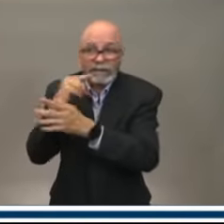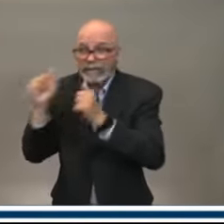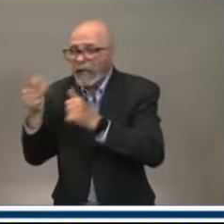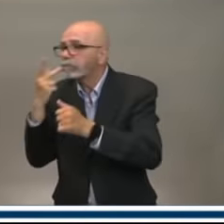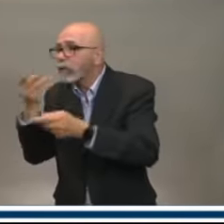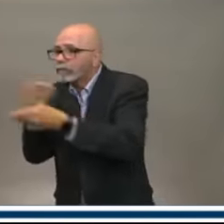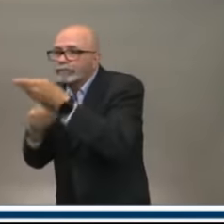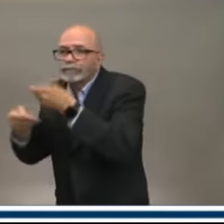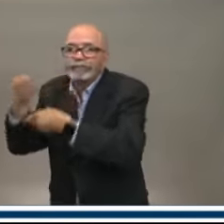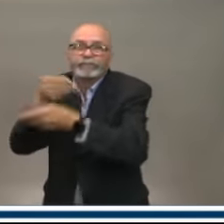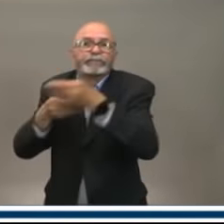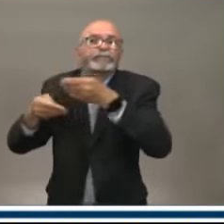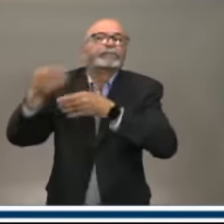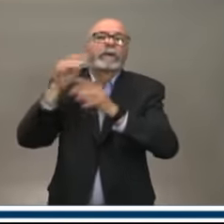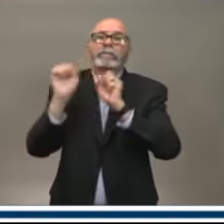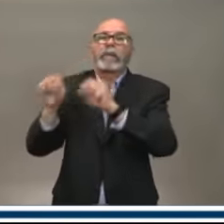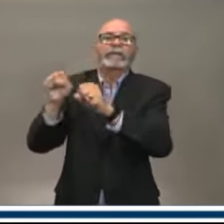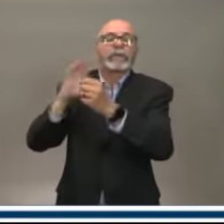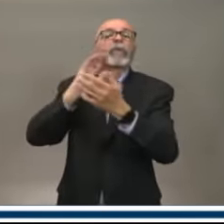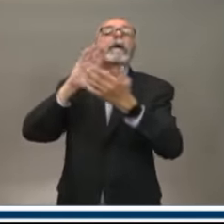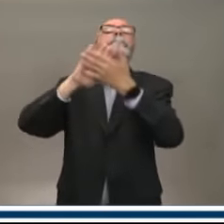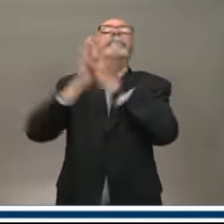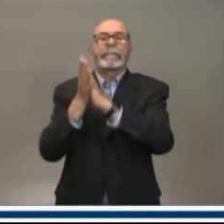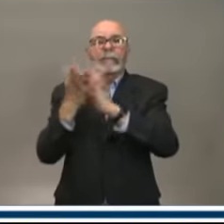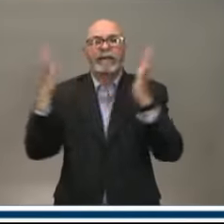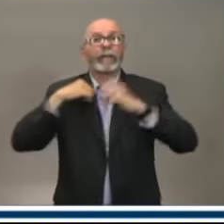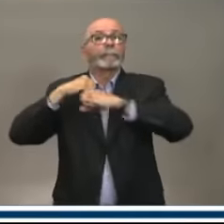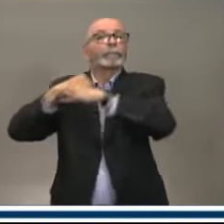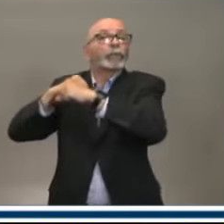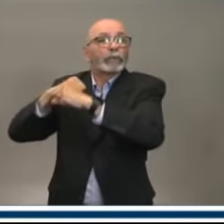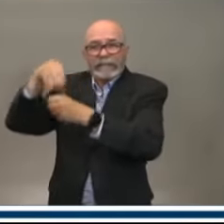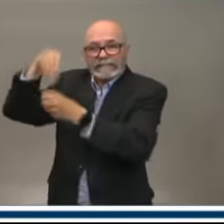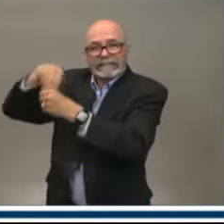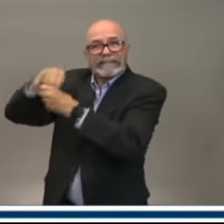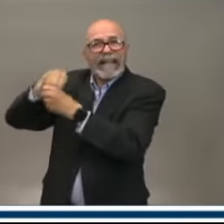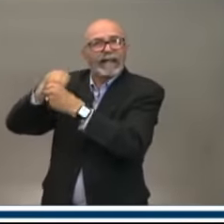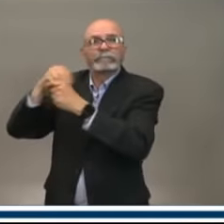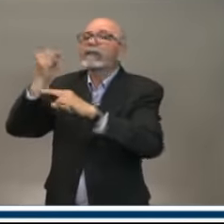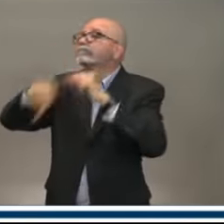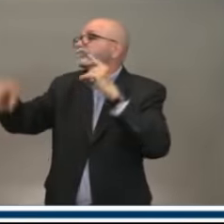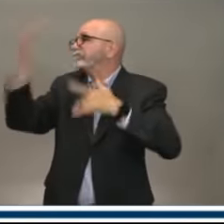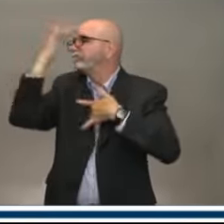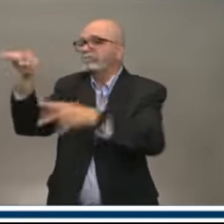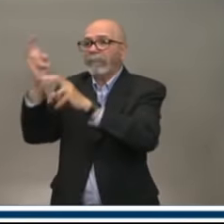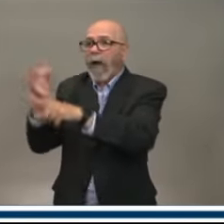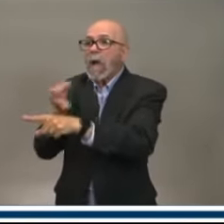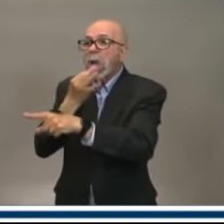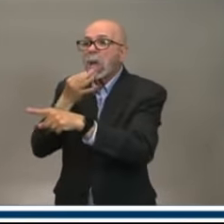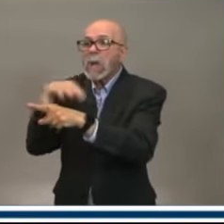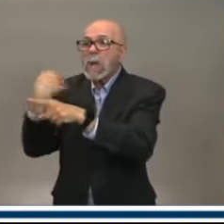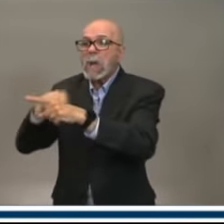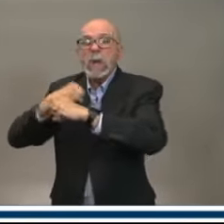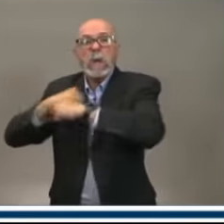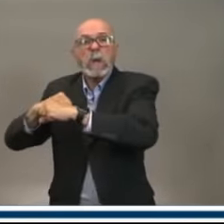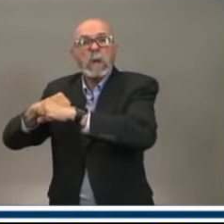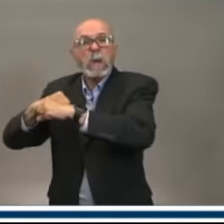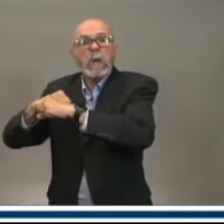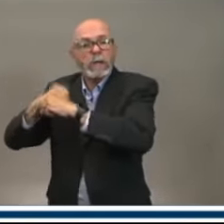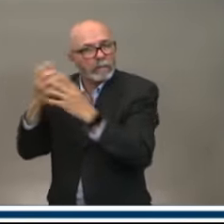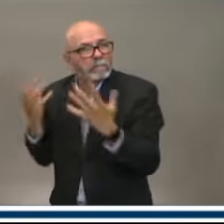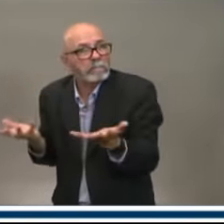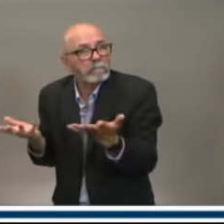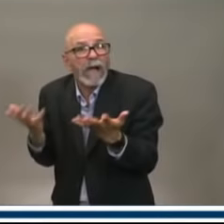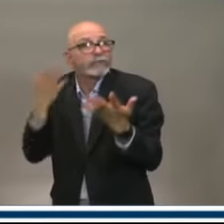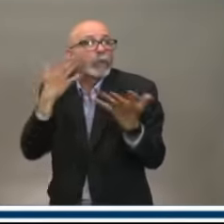people that are actually immune from actually getting the disease and being exposed. We're not sure about